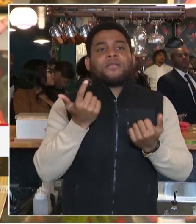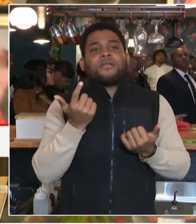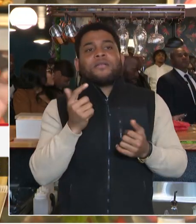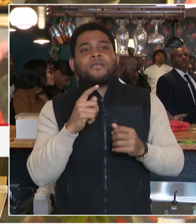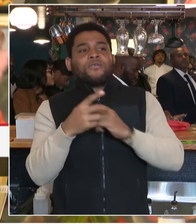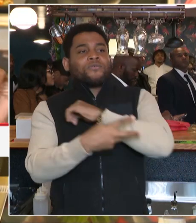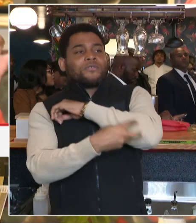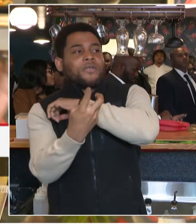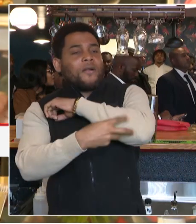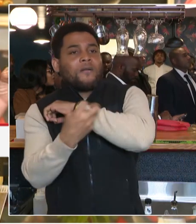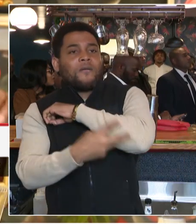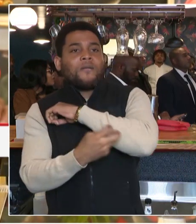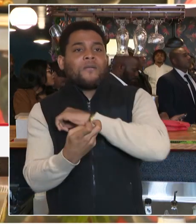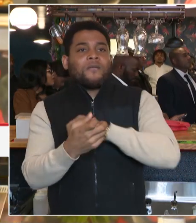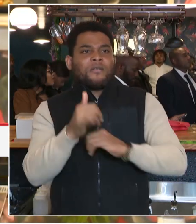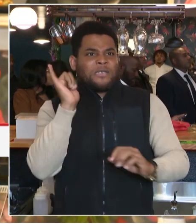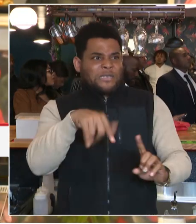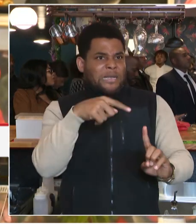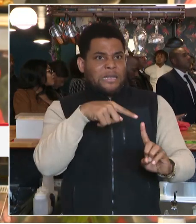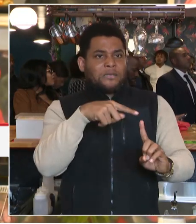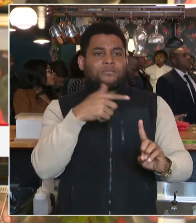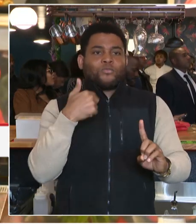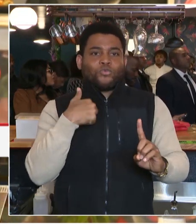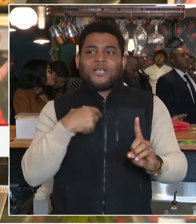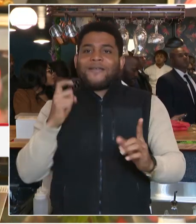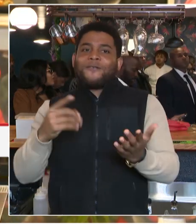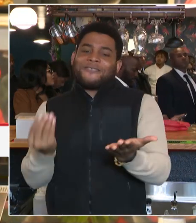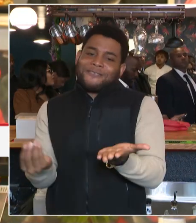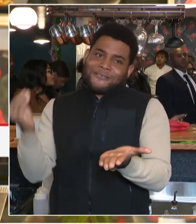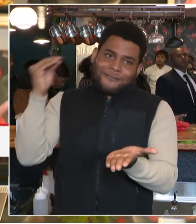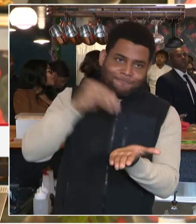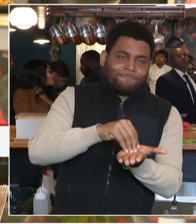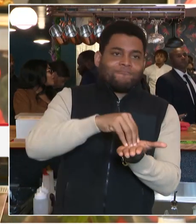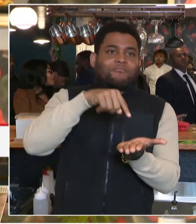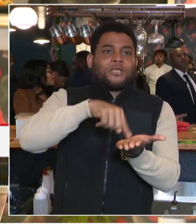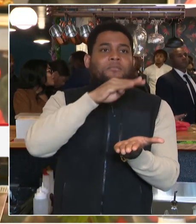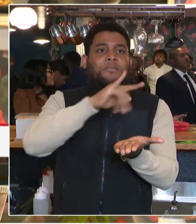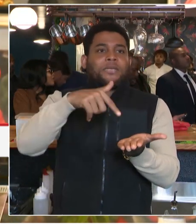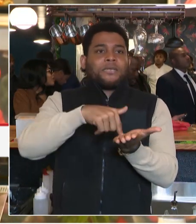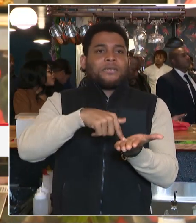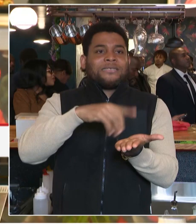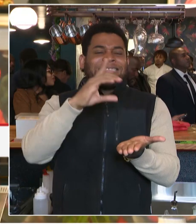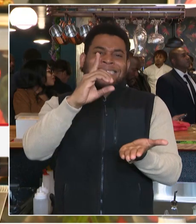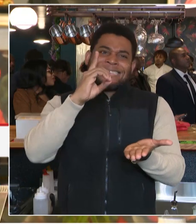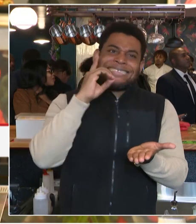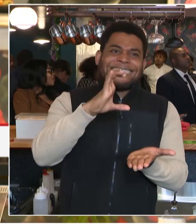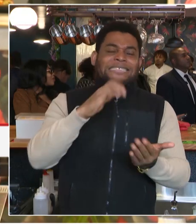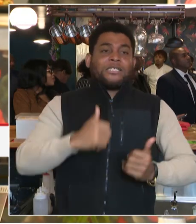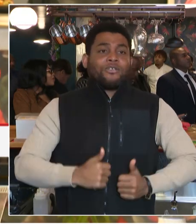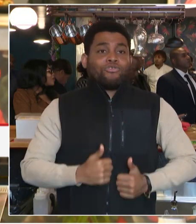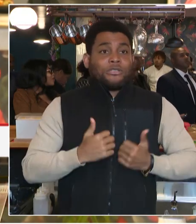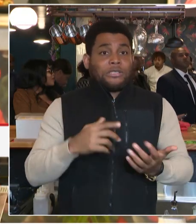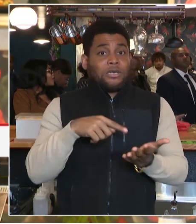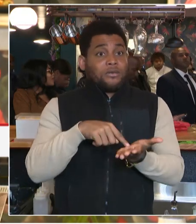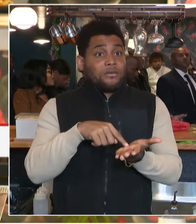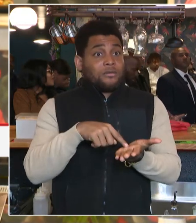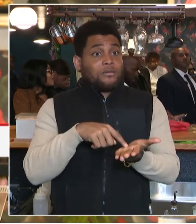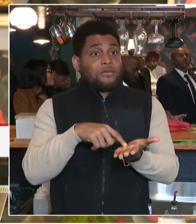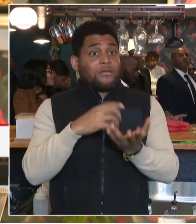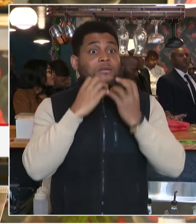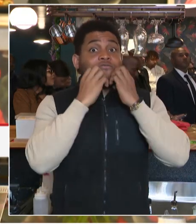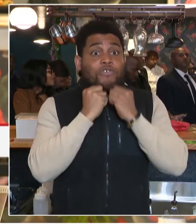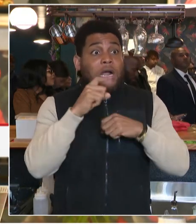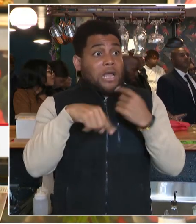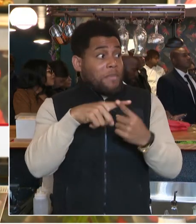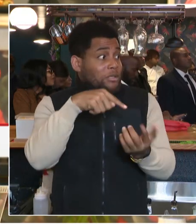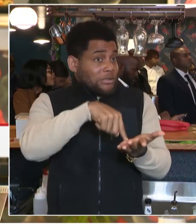dealing, that's what residents of the district care about. And I'm glad that dozens of them came out to tell the council that